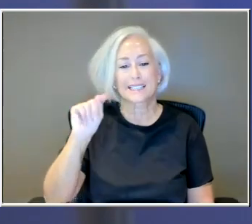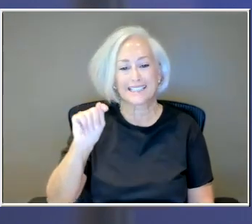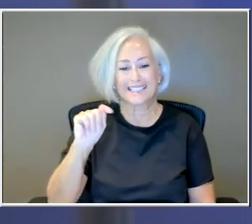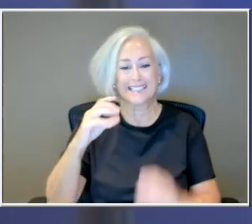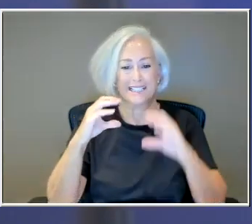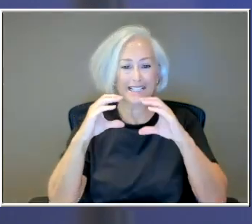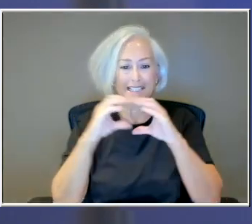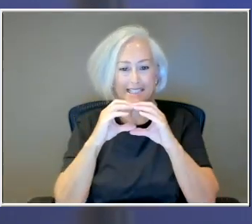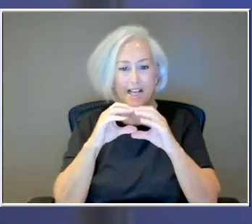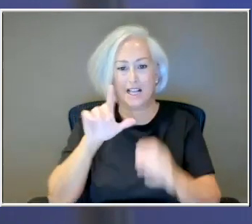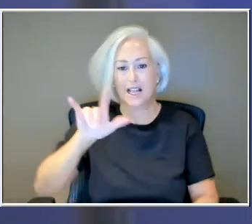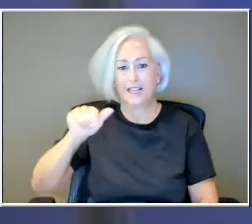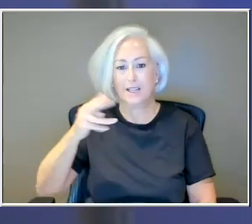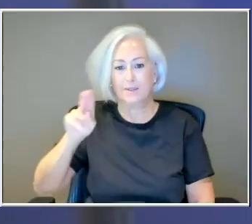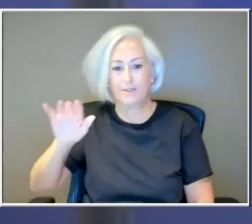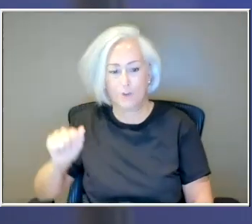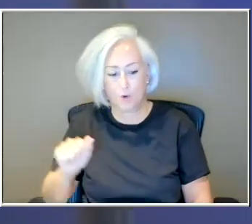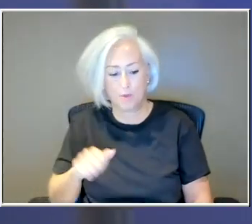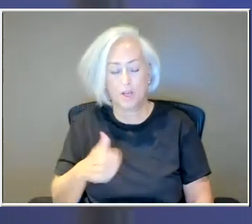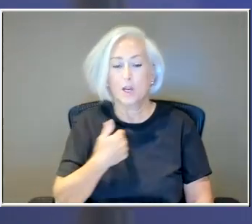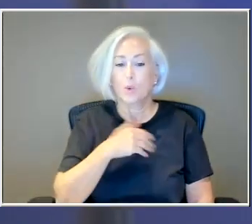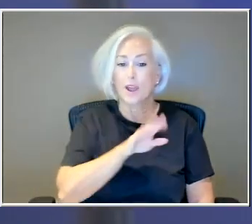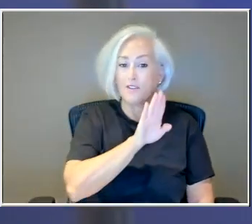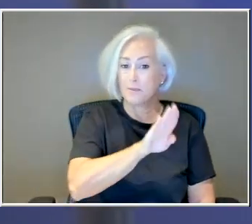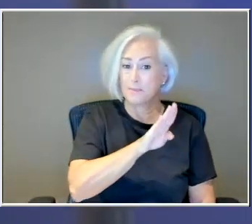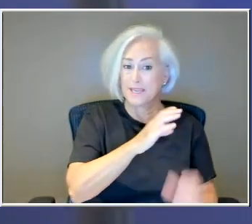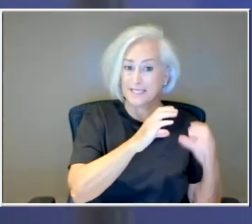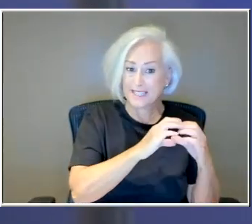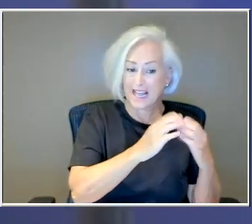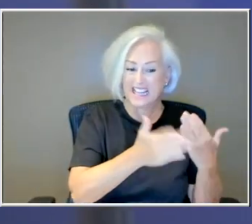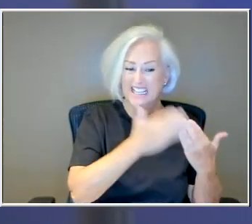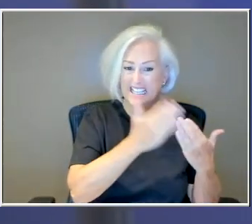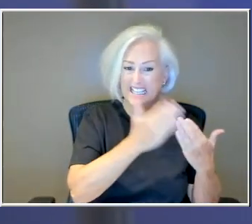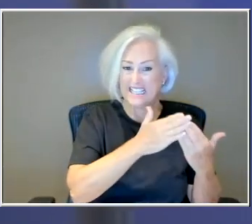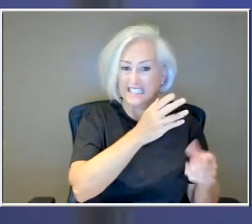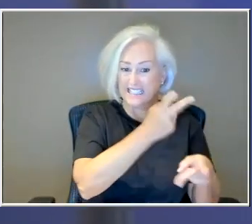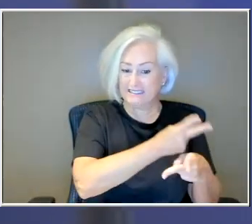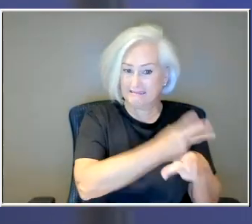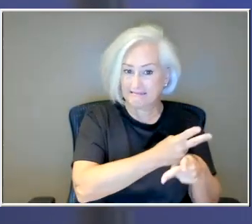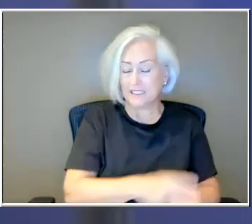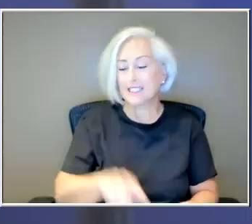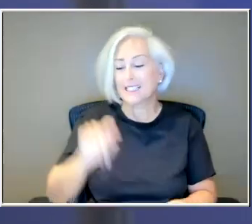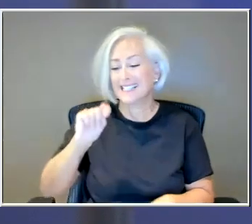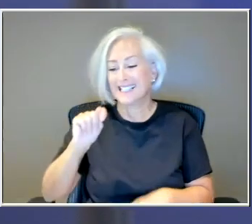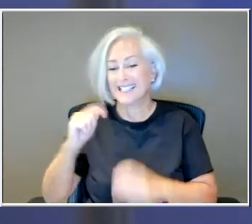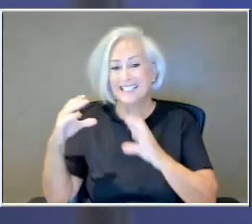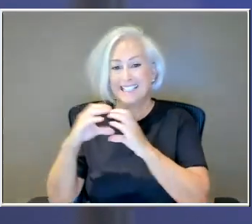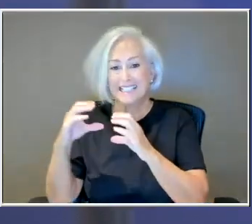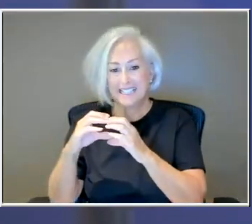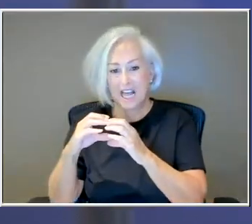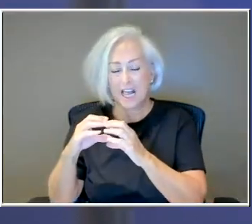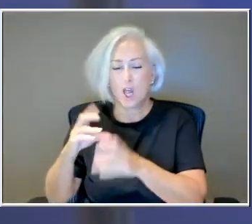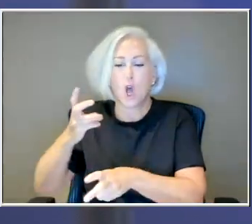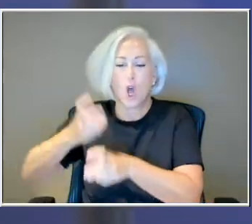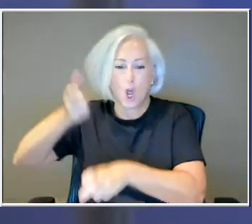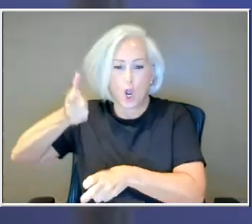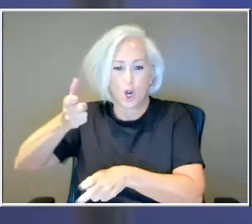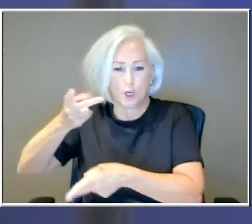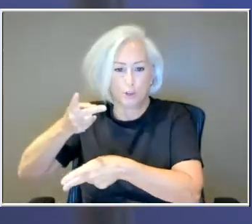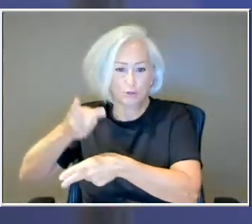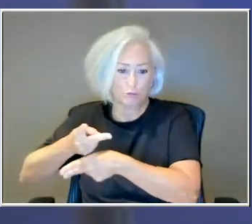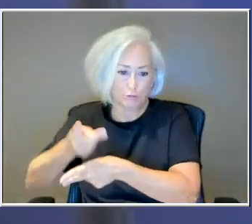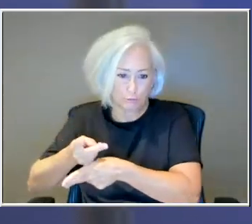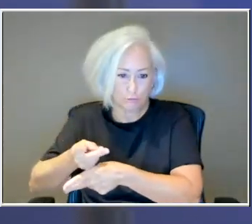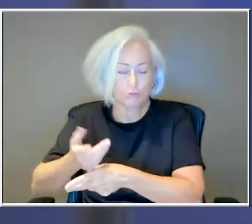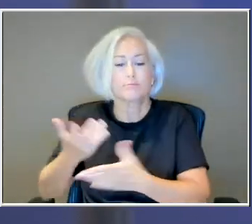have B-cell lymphoma, easier to treat, T-cell lymphoma, harder to treat. So I'm not surprised that it came back. Obviously unfortunate. I mean, Anna is a